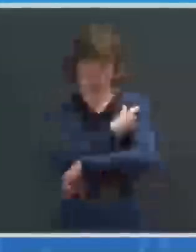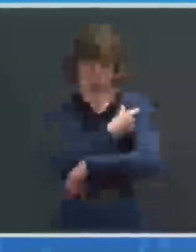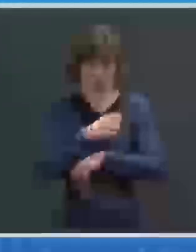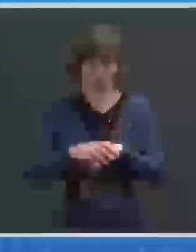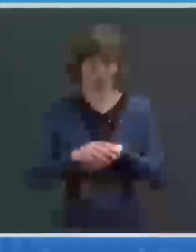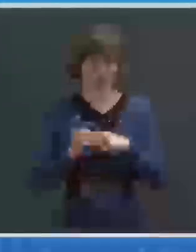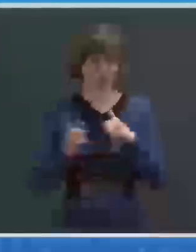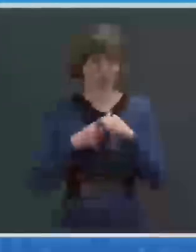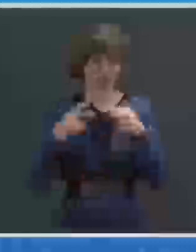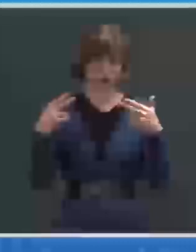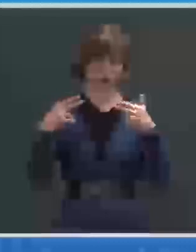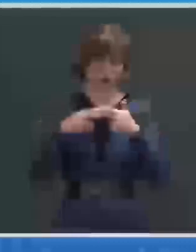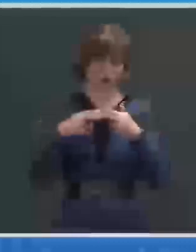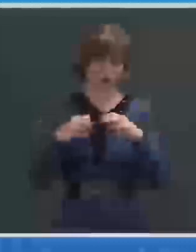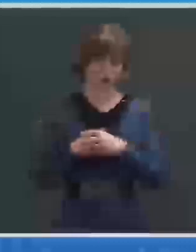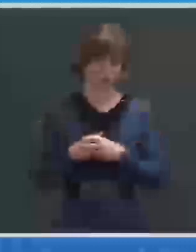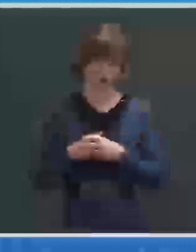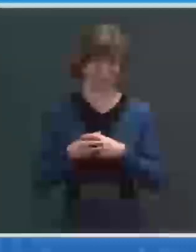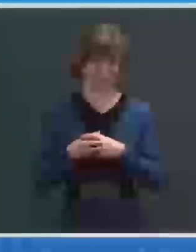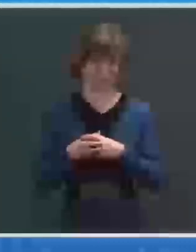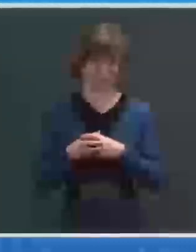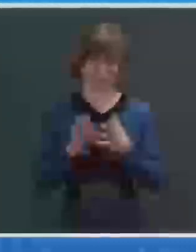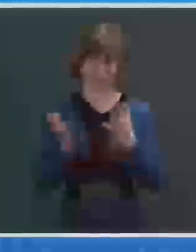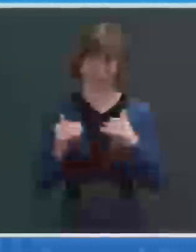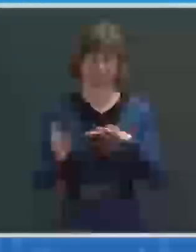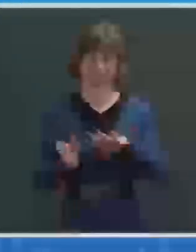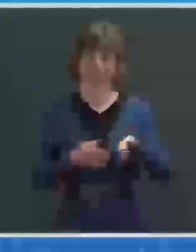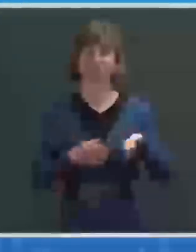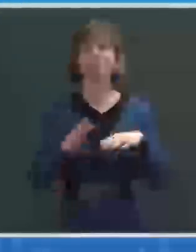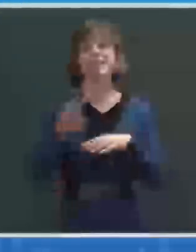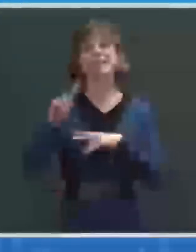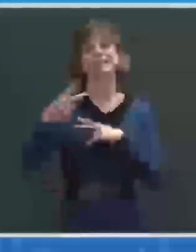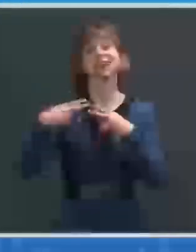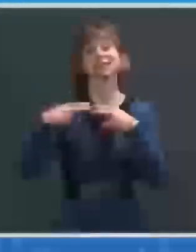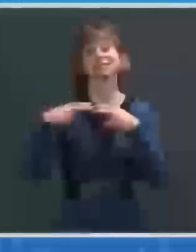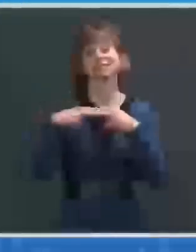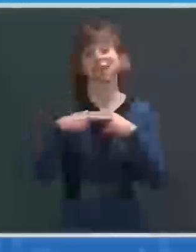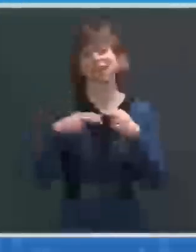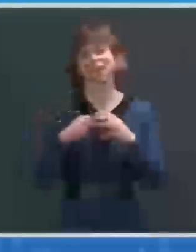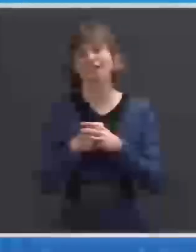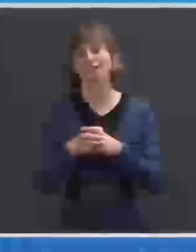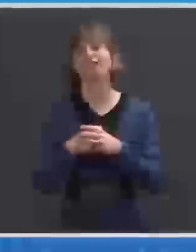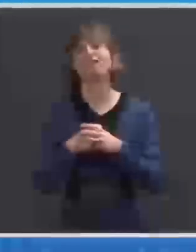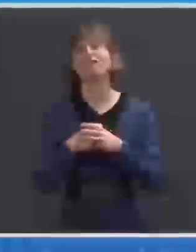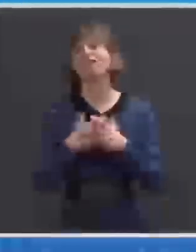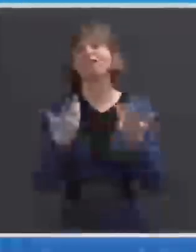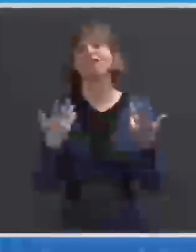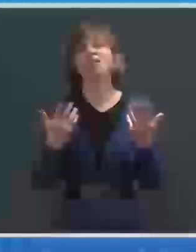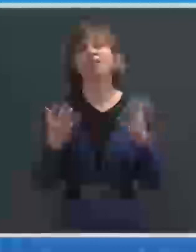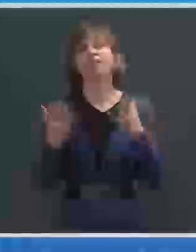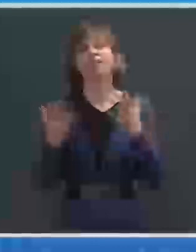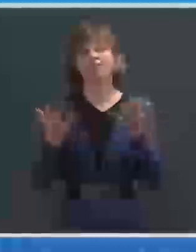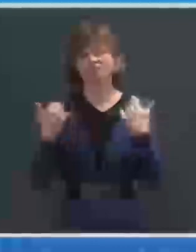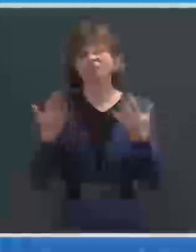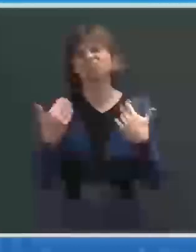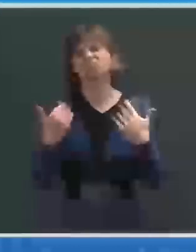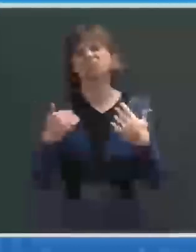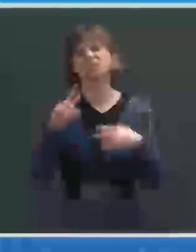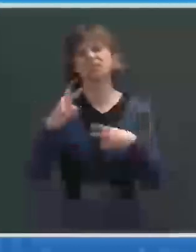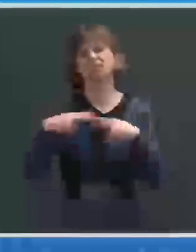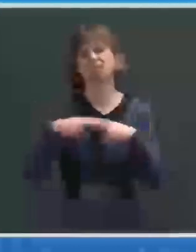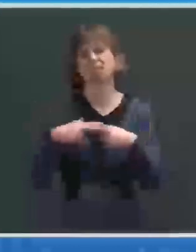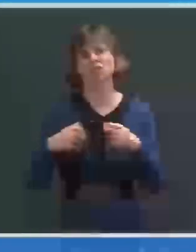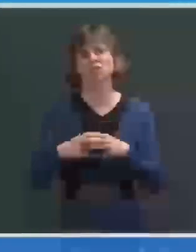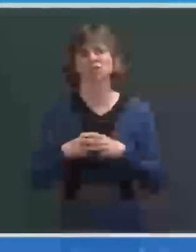first slide, let's move on to the second slide. We get questions, just move on to the second slide. We get